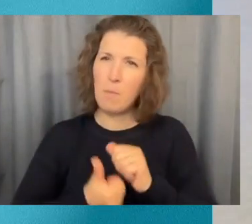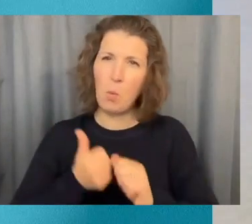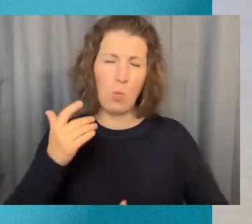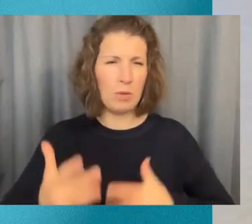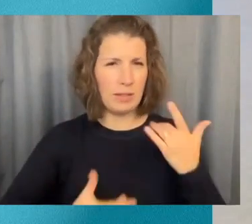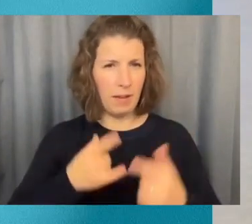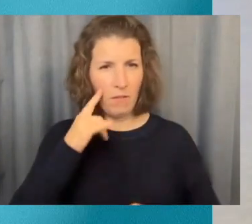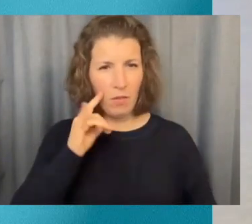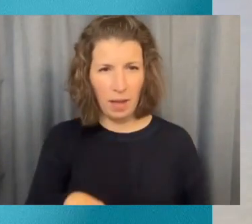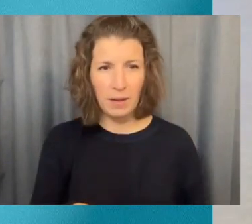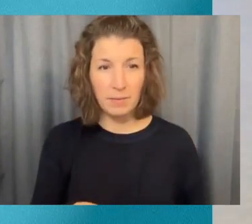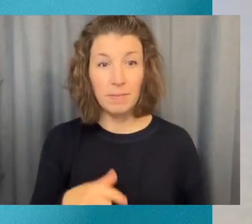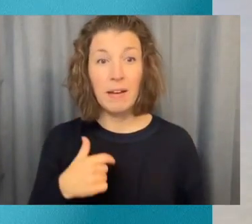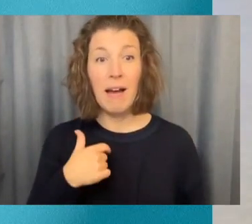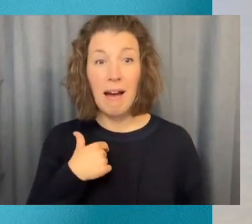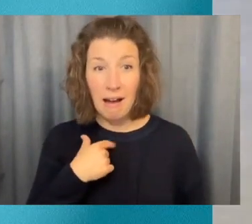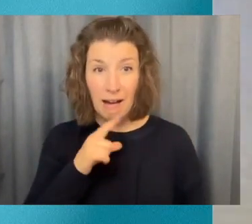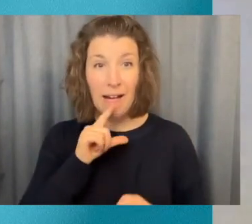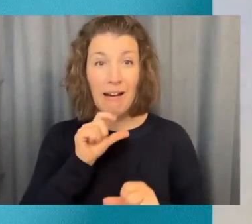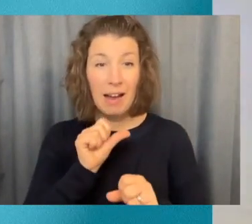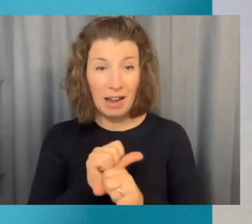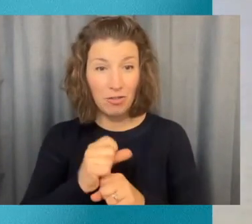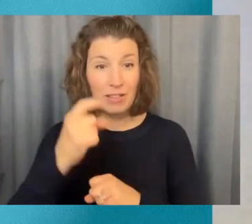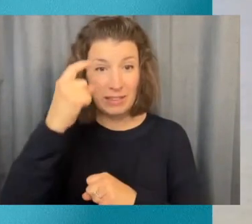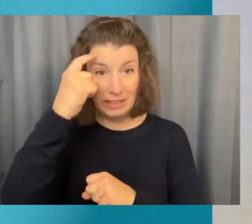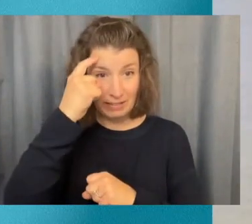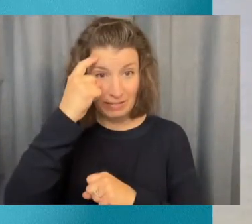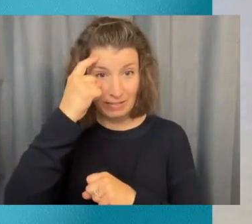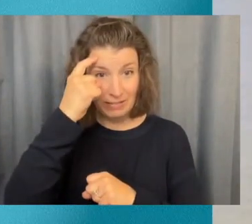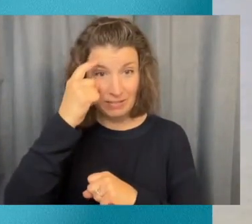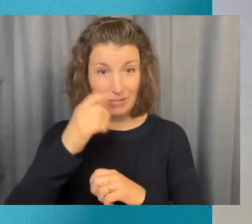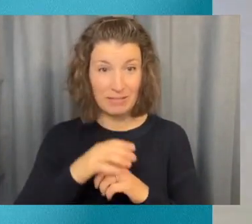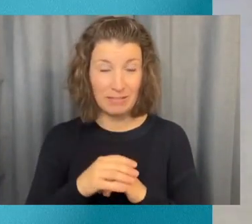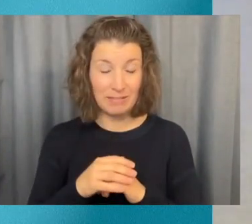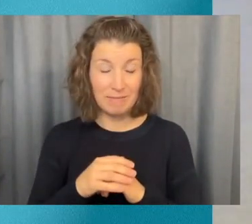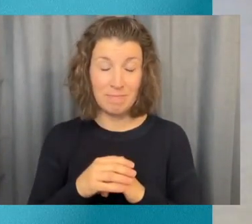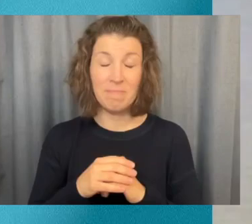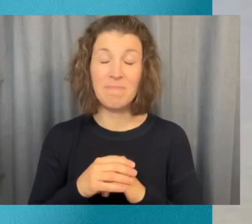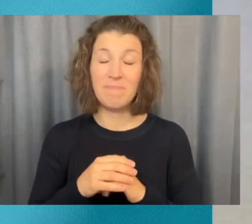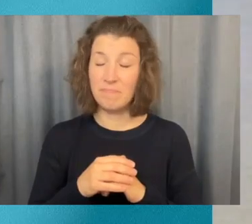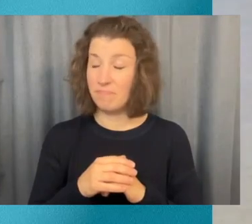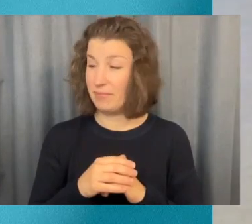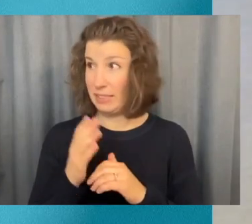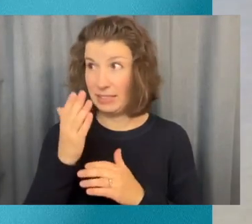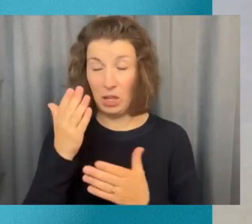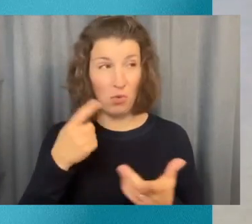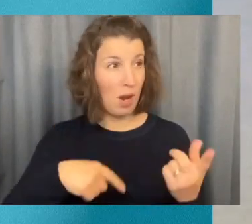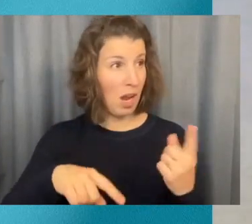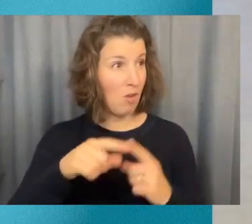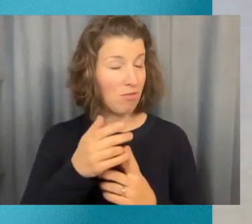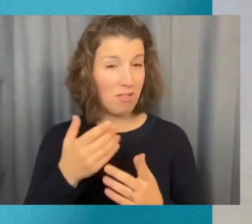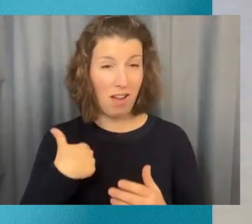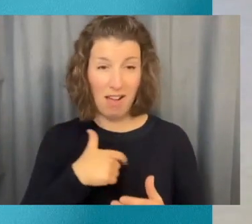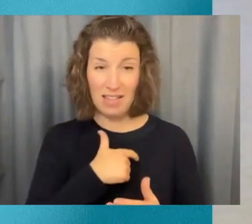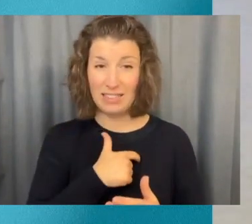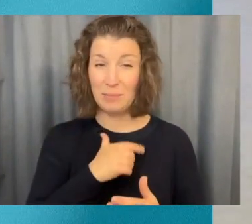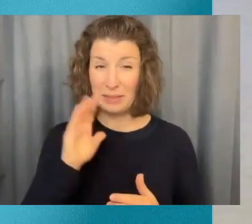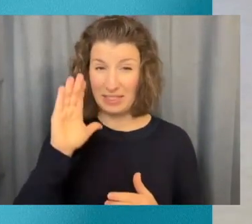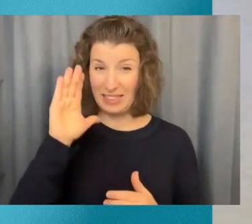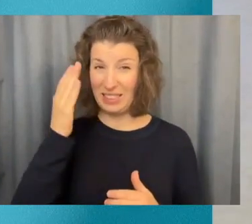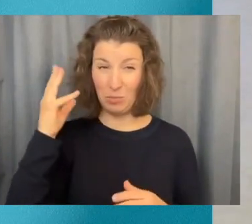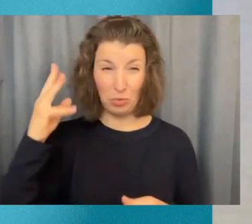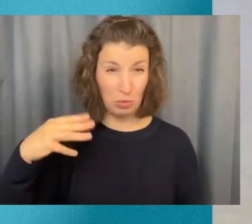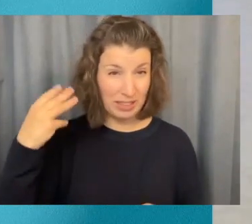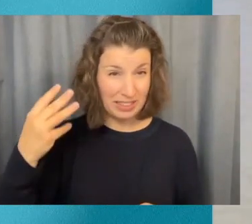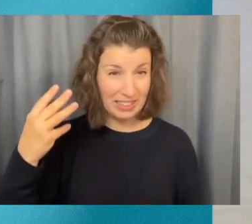I actually think that as crazy as things seem around us, and as frustrating as things